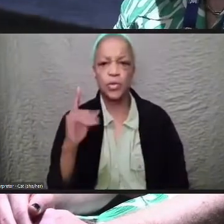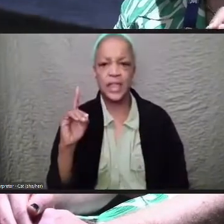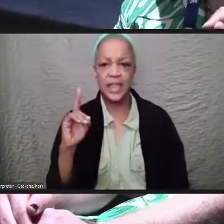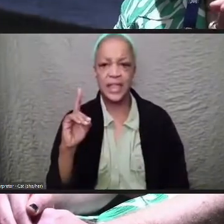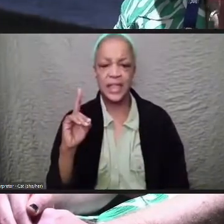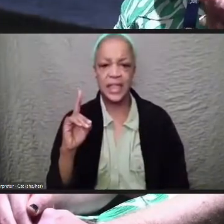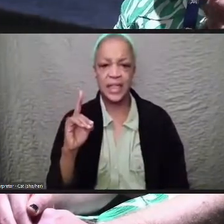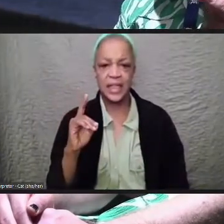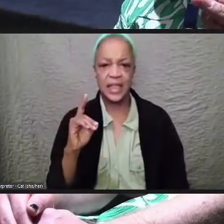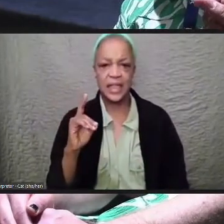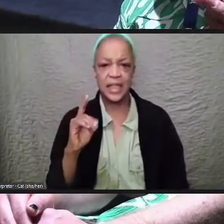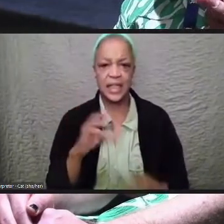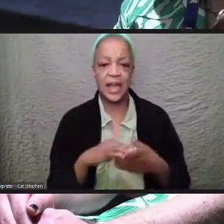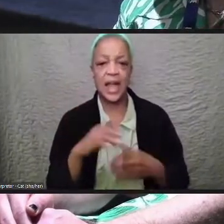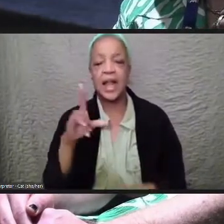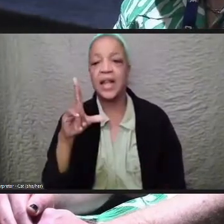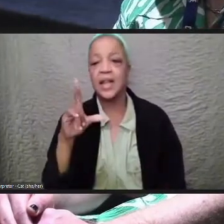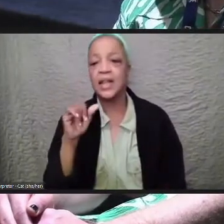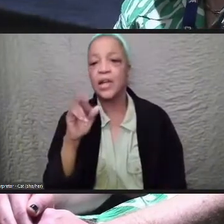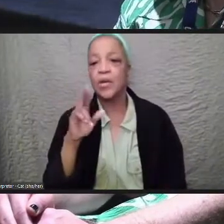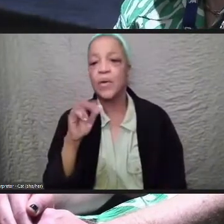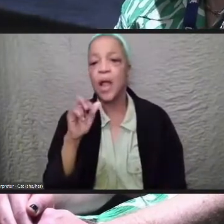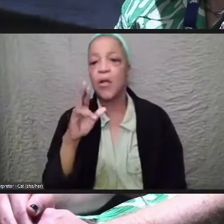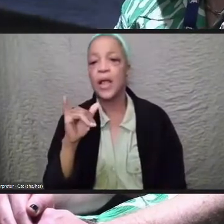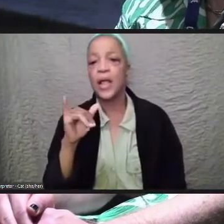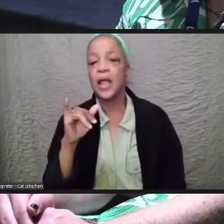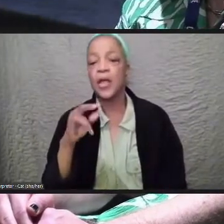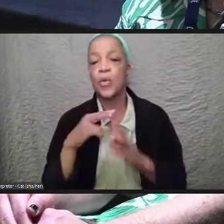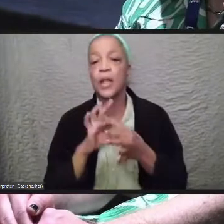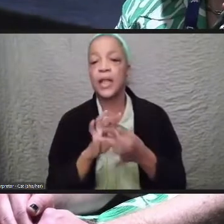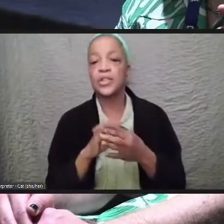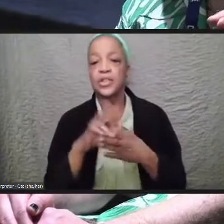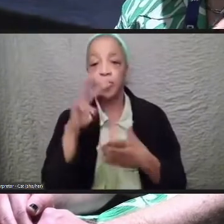and literary relationship to reading scripts.